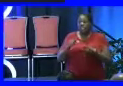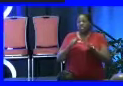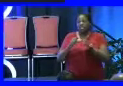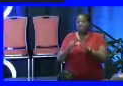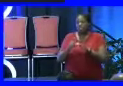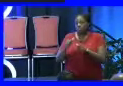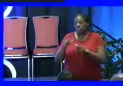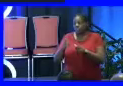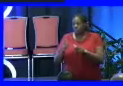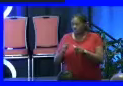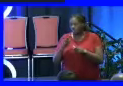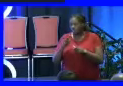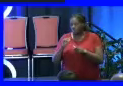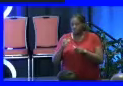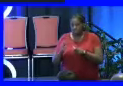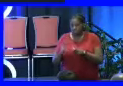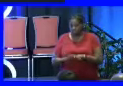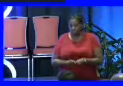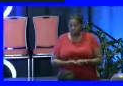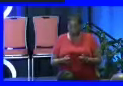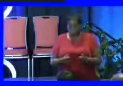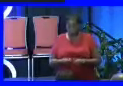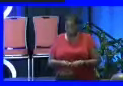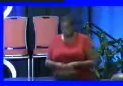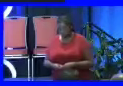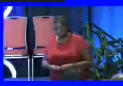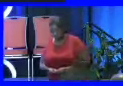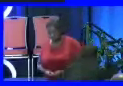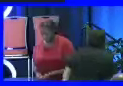HMIS. Sorry.